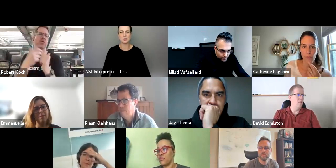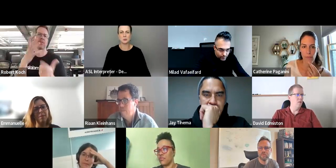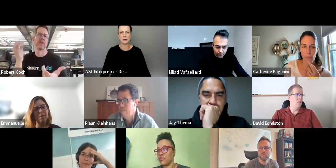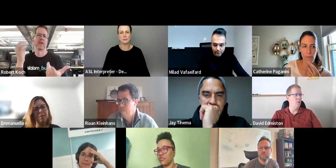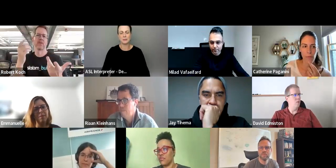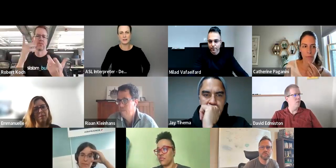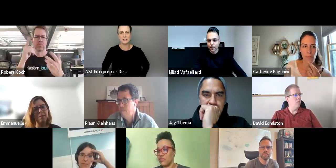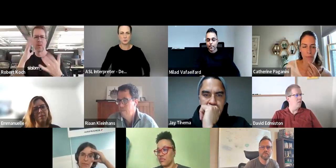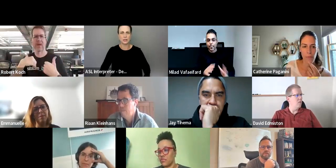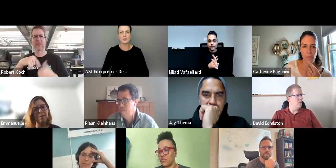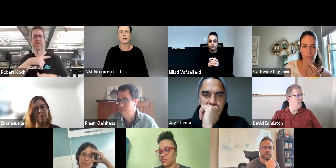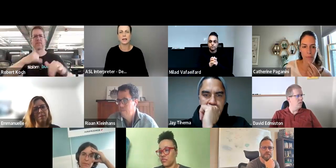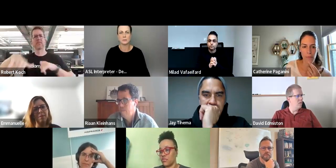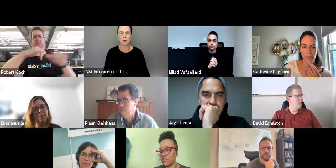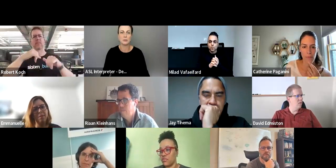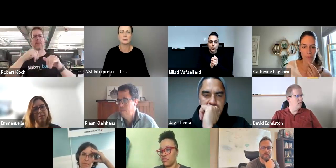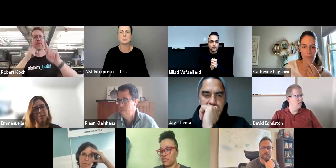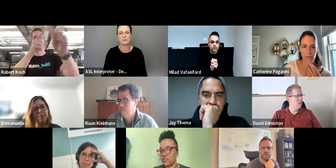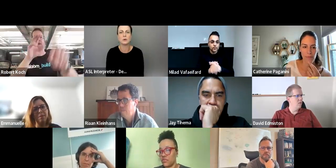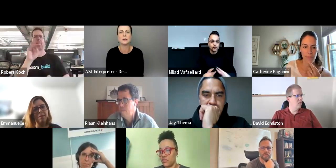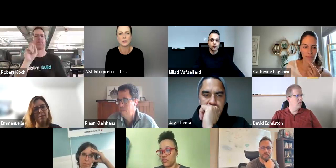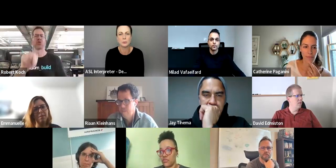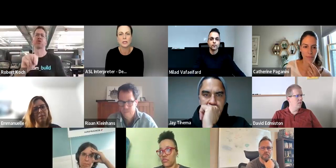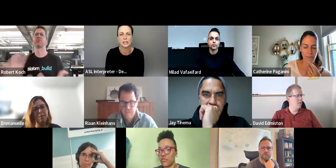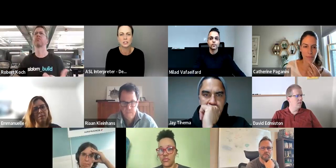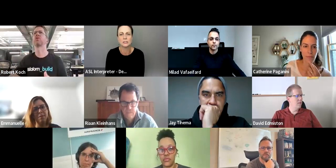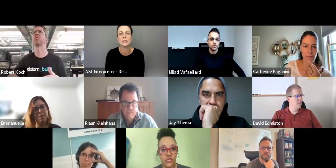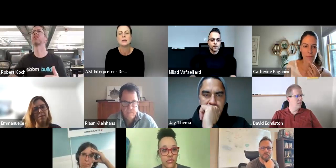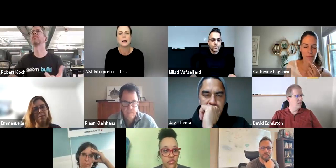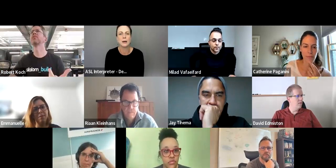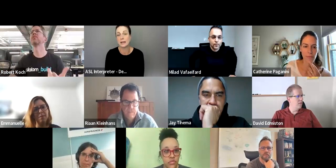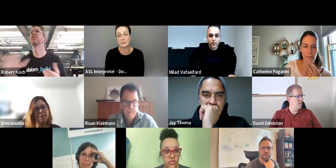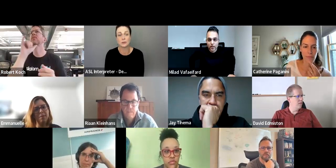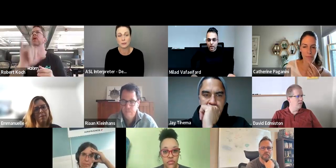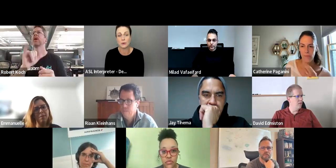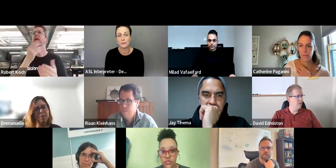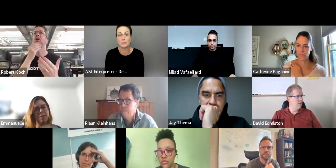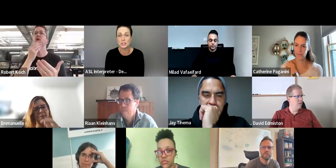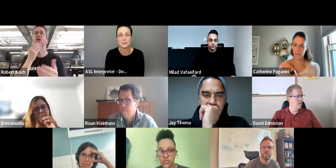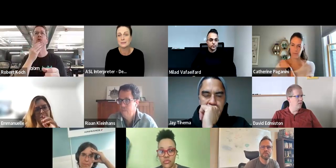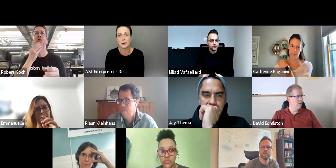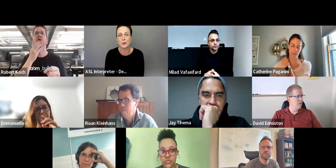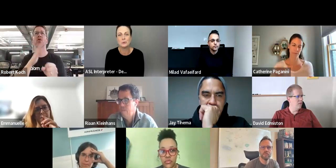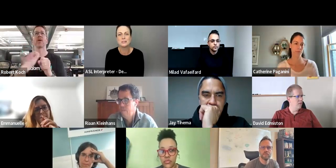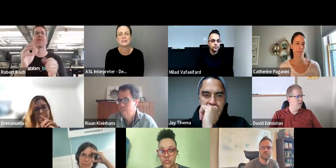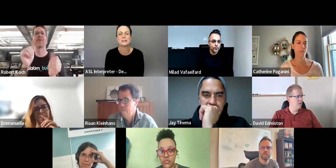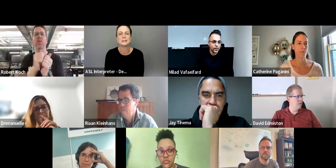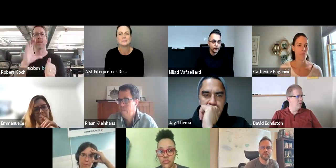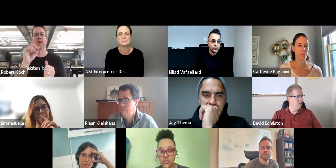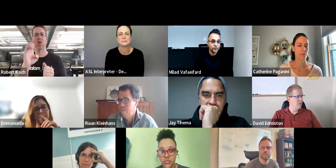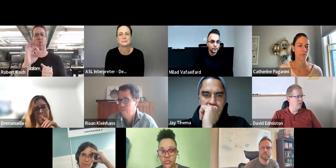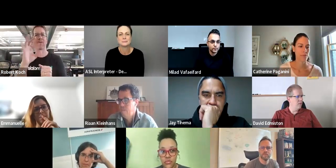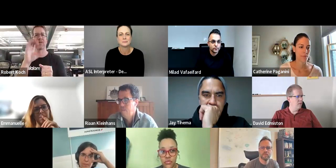anything to be offensive to one another, and we're going to be respectful in our communication. That is certainly one of our missions and our goals.